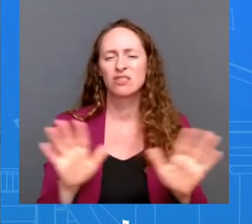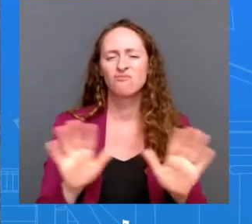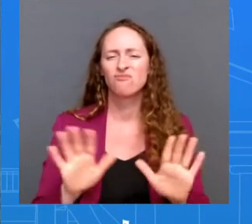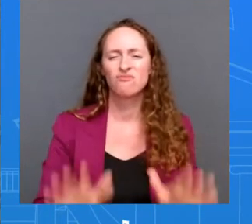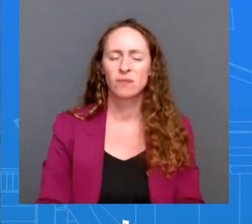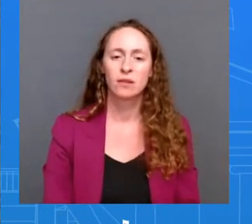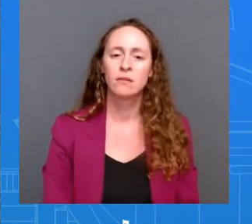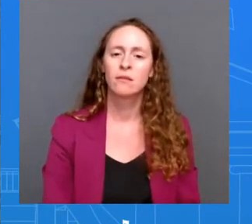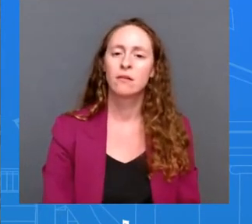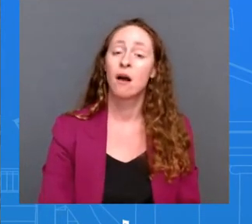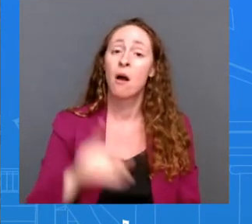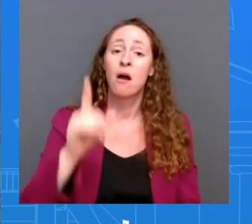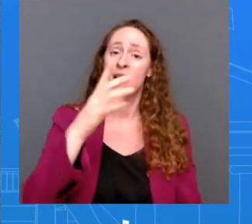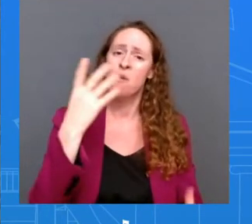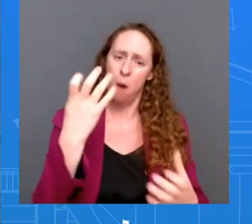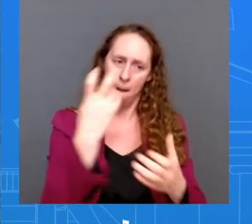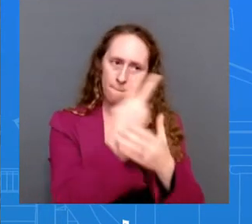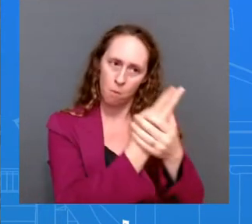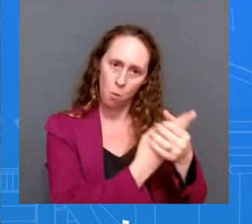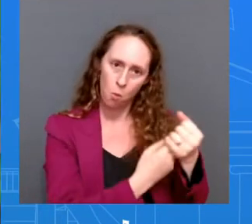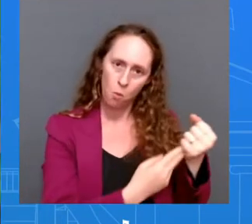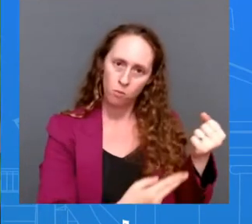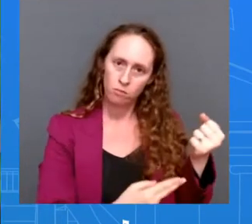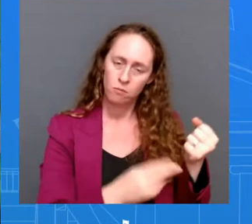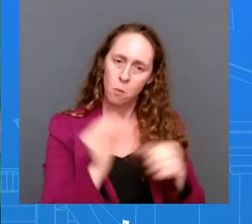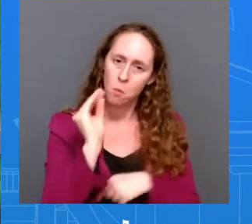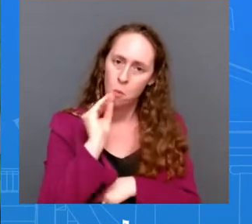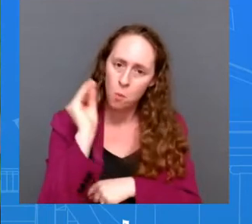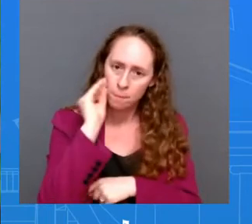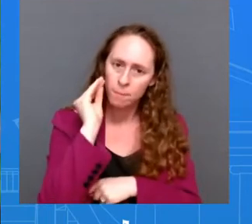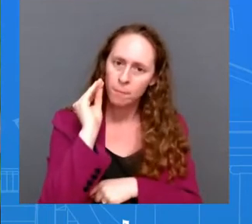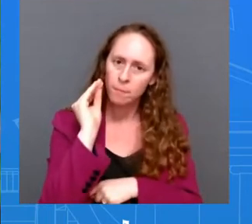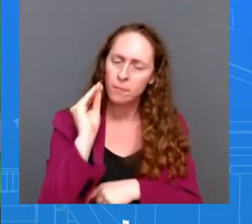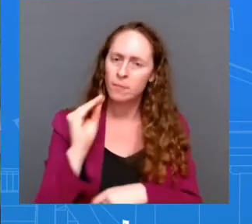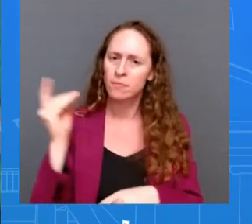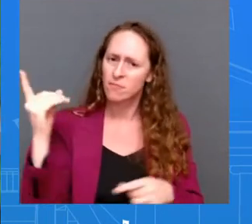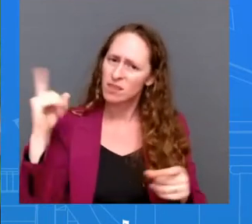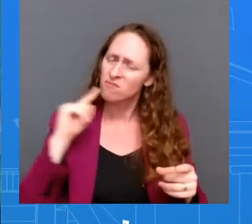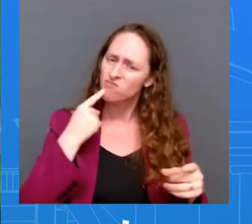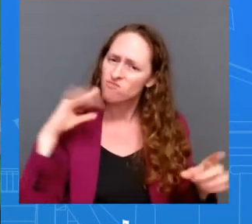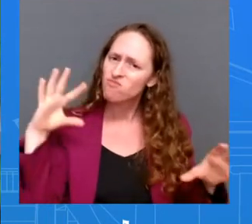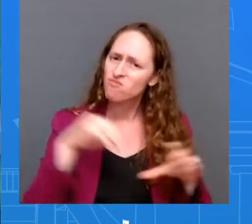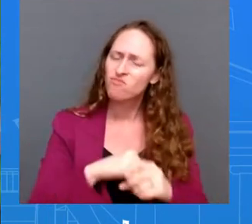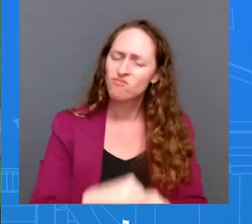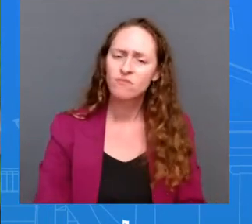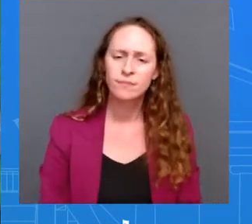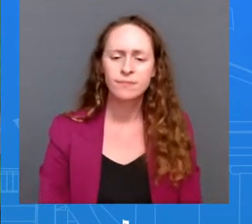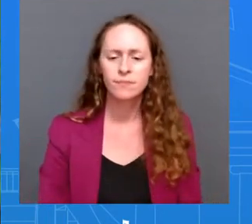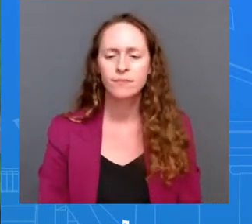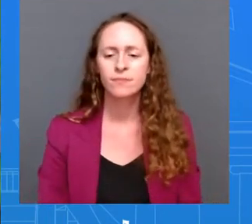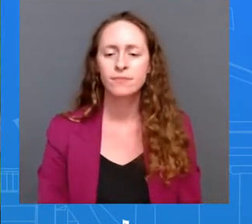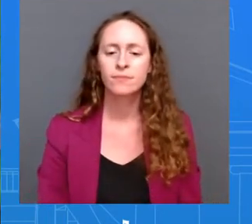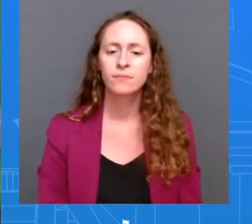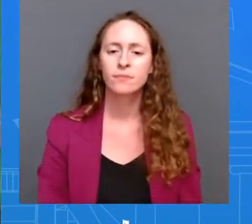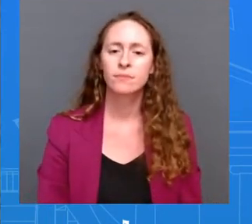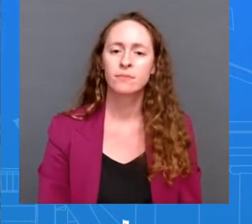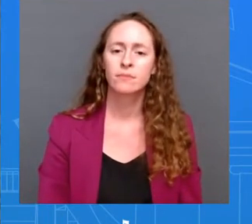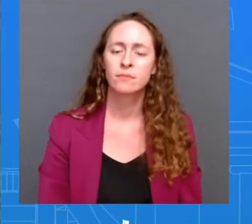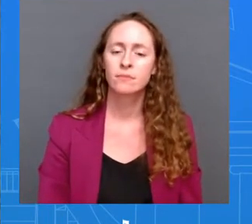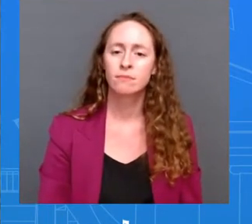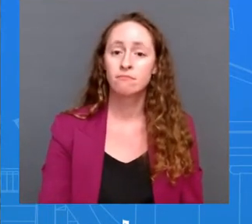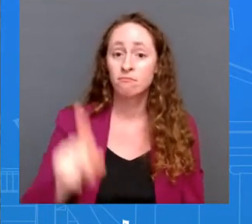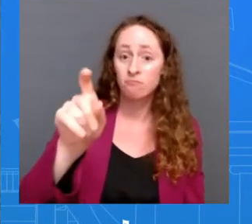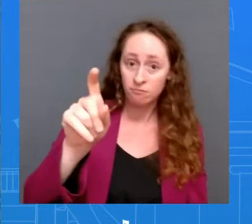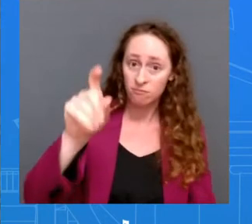that outcome happens. Very quickly, has the president spoken to Brittany Griner's family? Does he plan to do so? I don't have